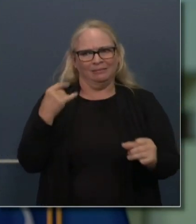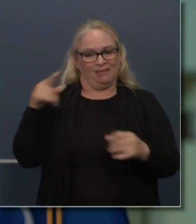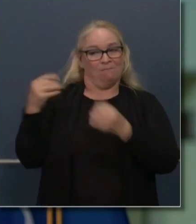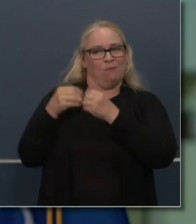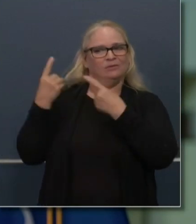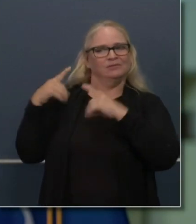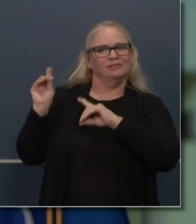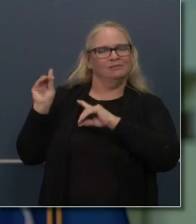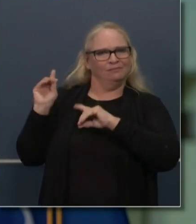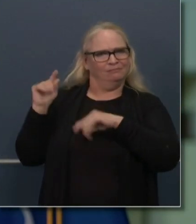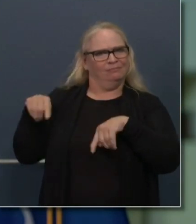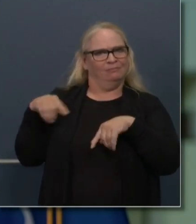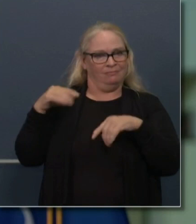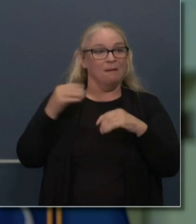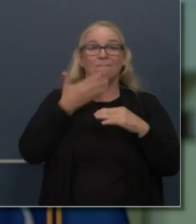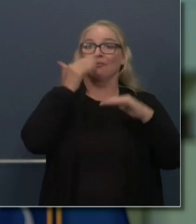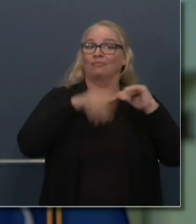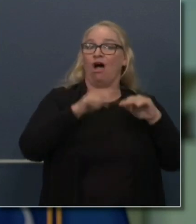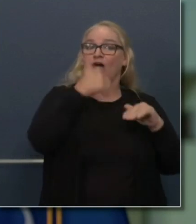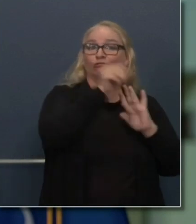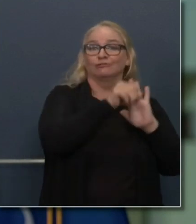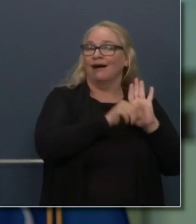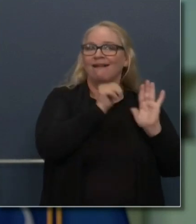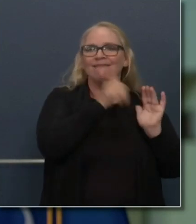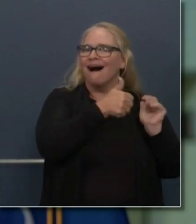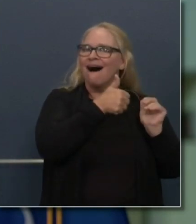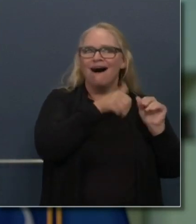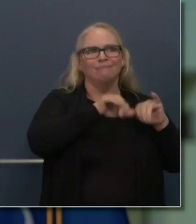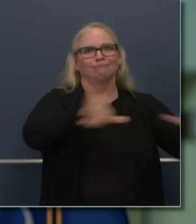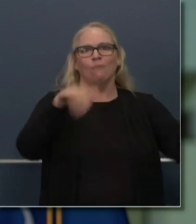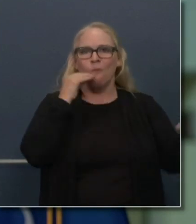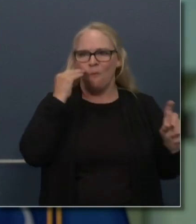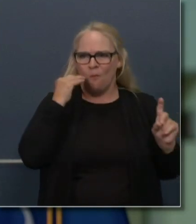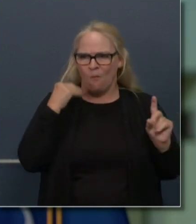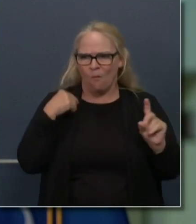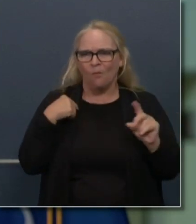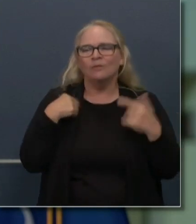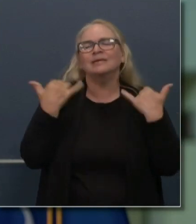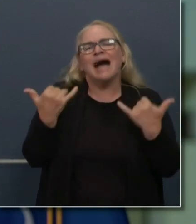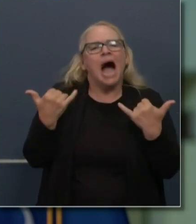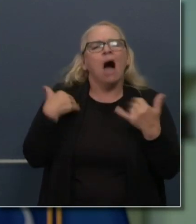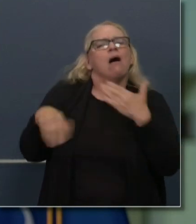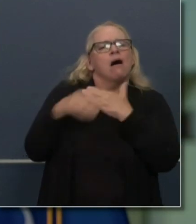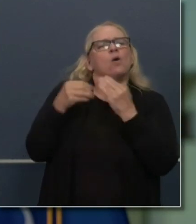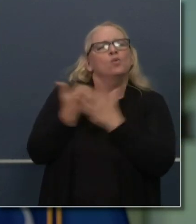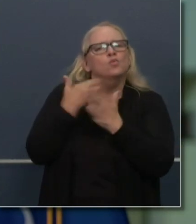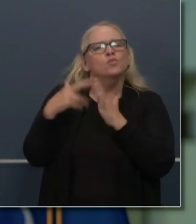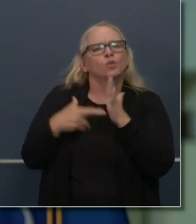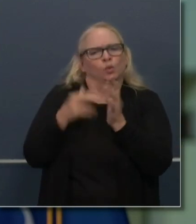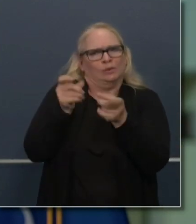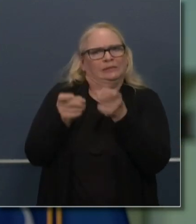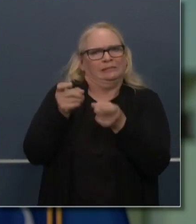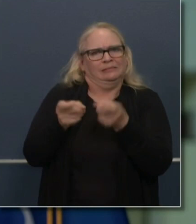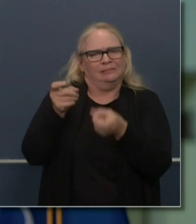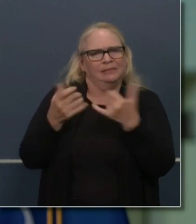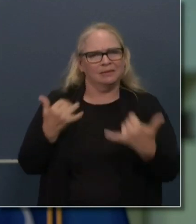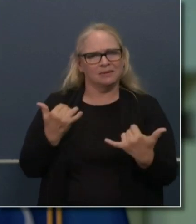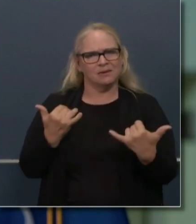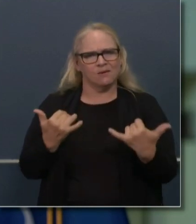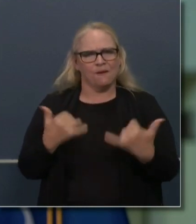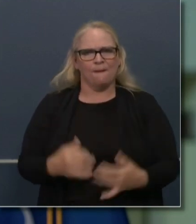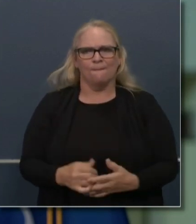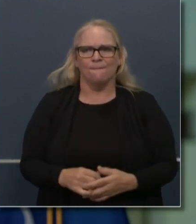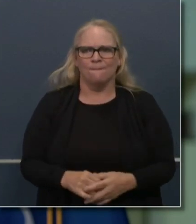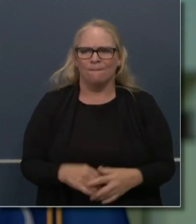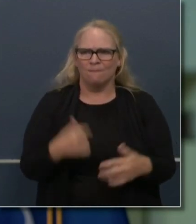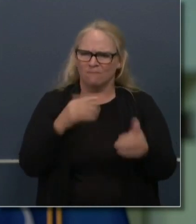And now, because we reopened and the modifications and the guidelines weren't universally abided by,